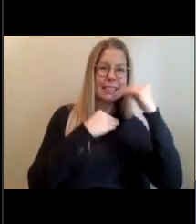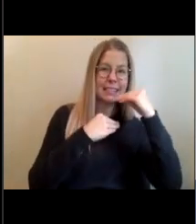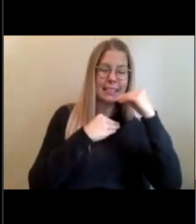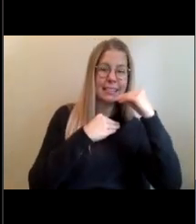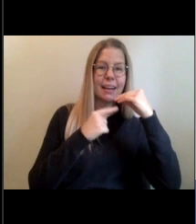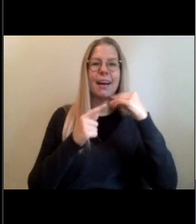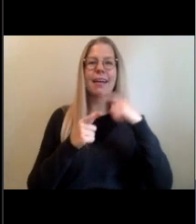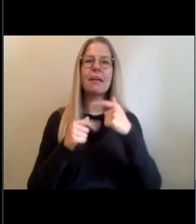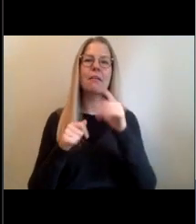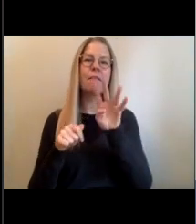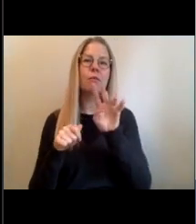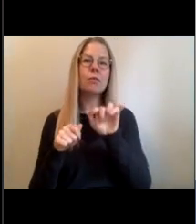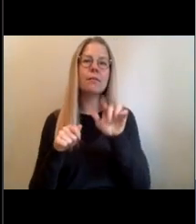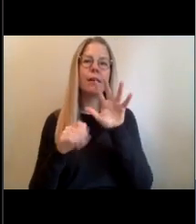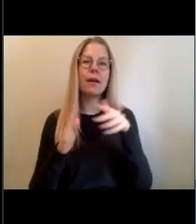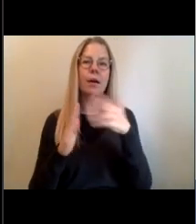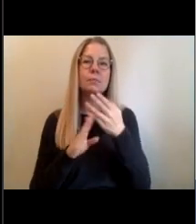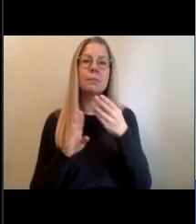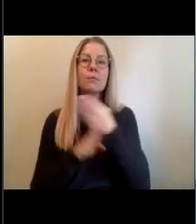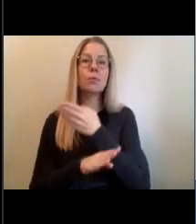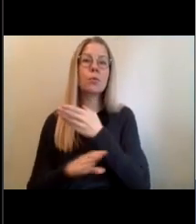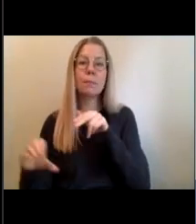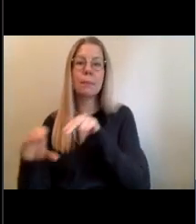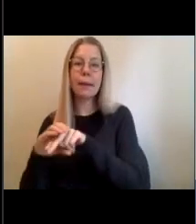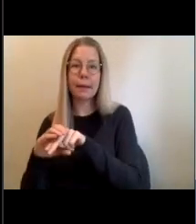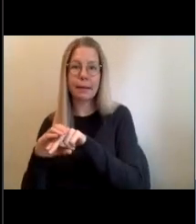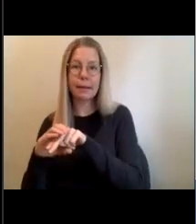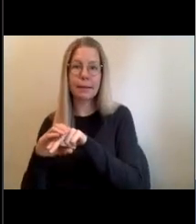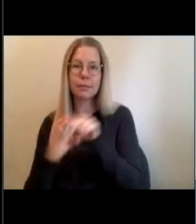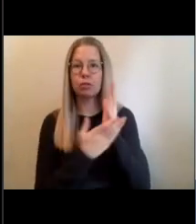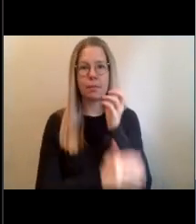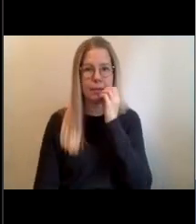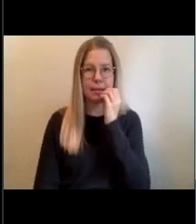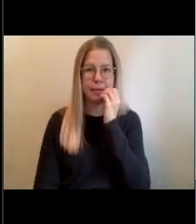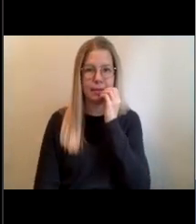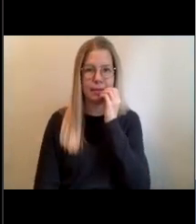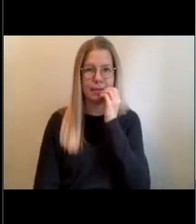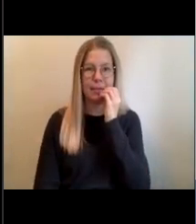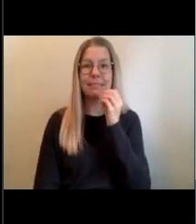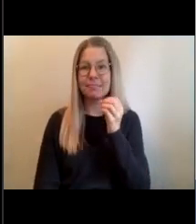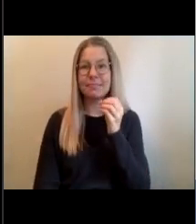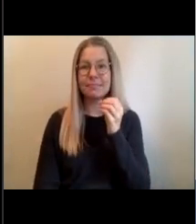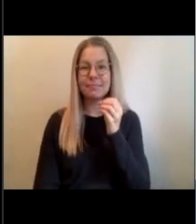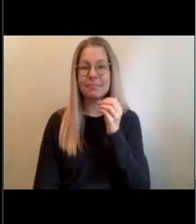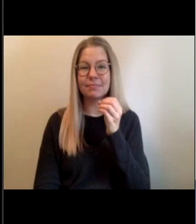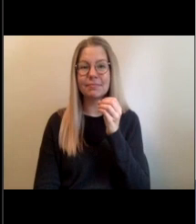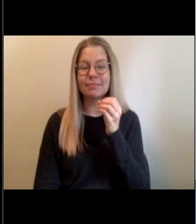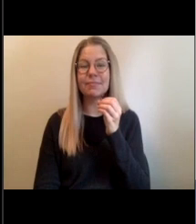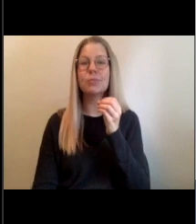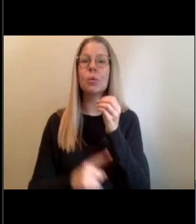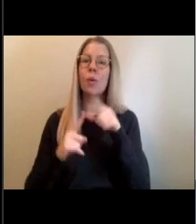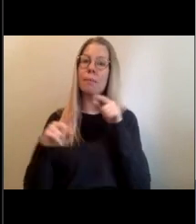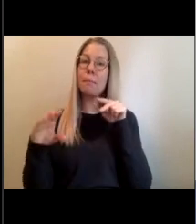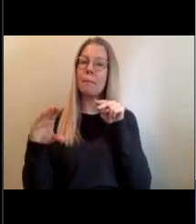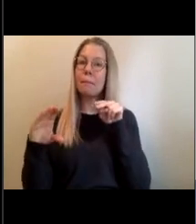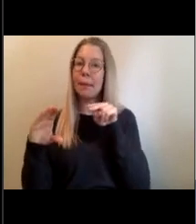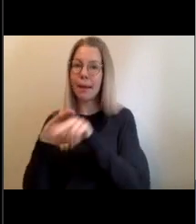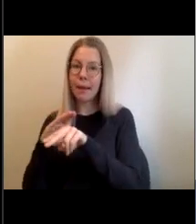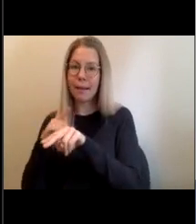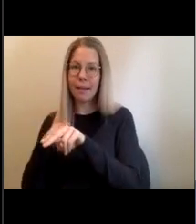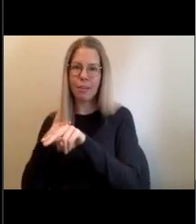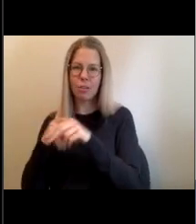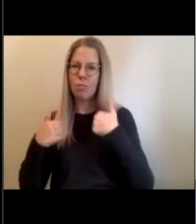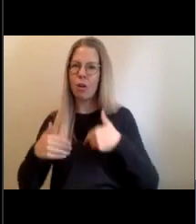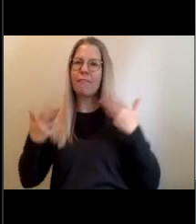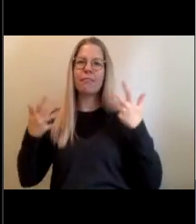hours before your bedtime, giving yourself a long fast. Think of that. You go to bed, you've finished eating about